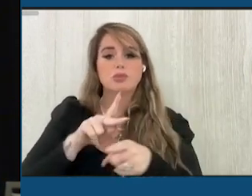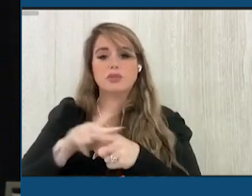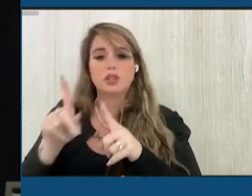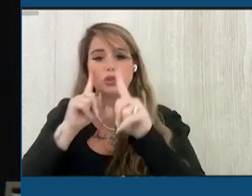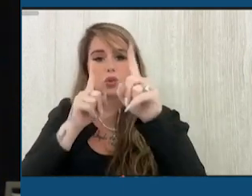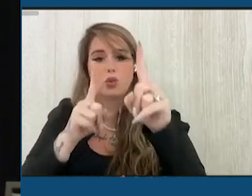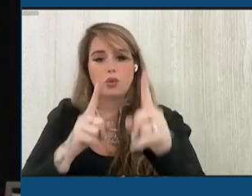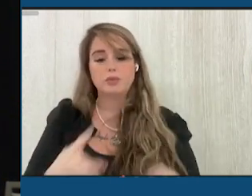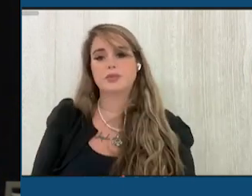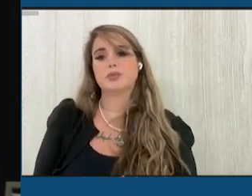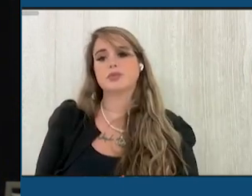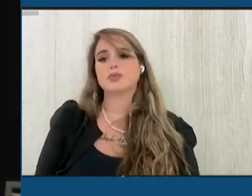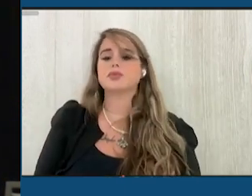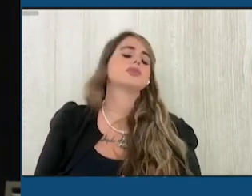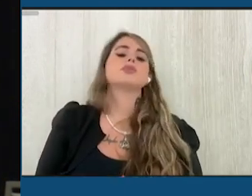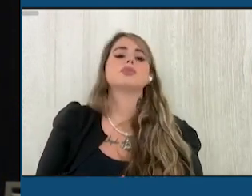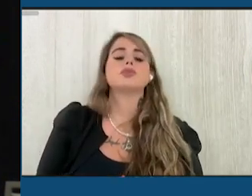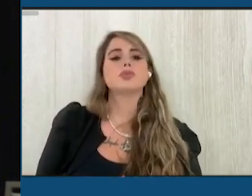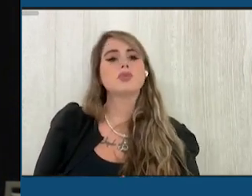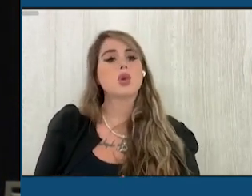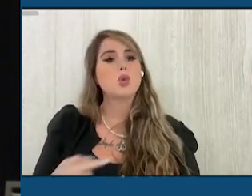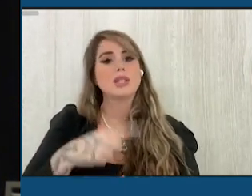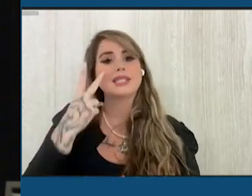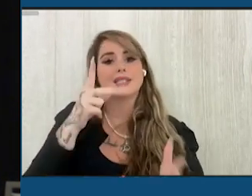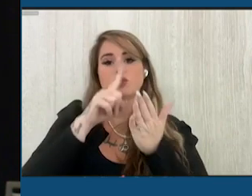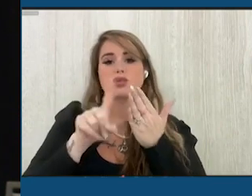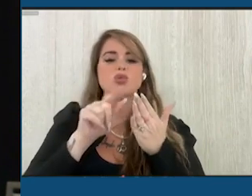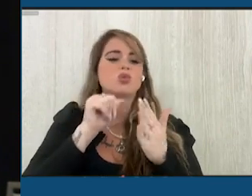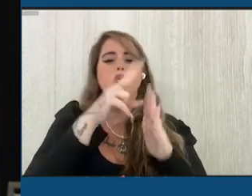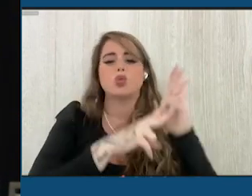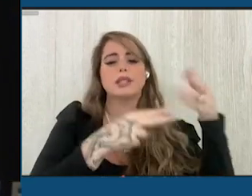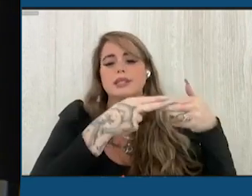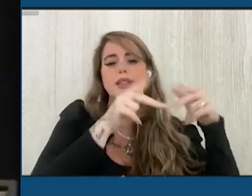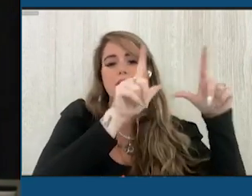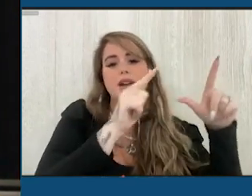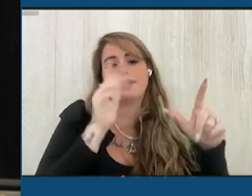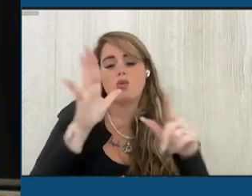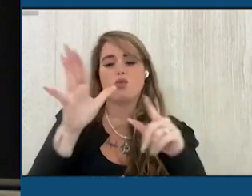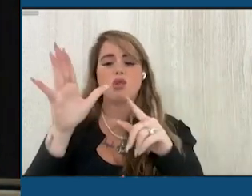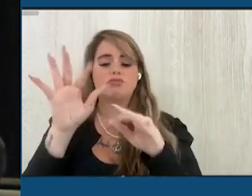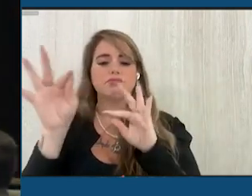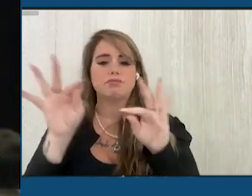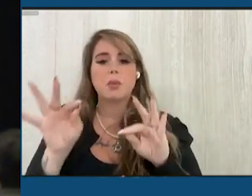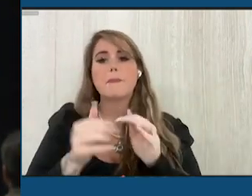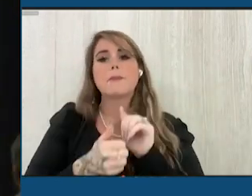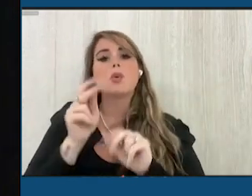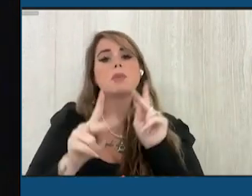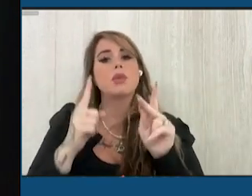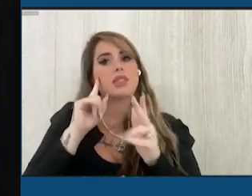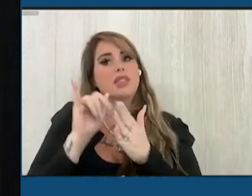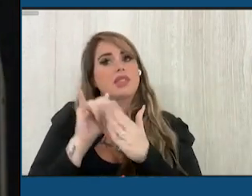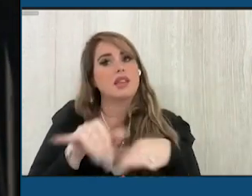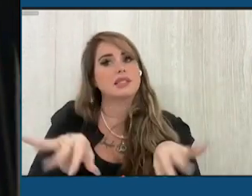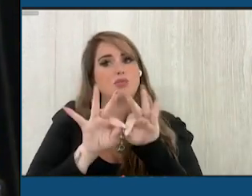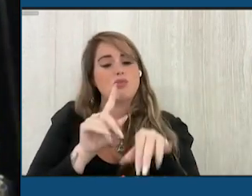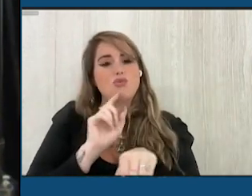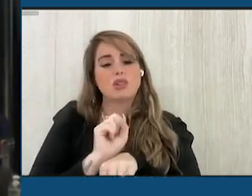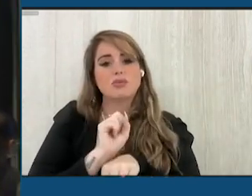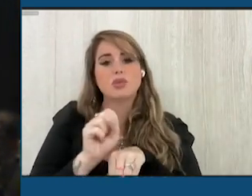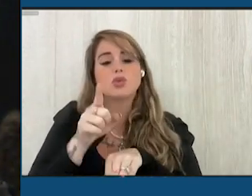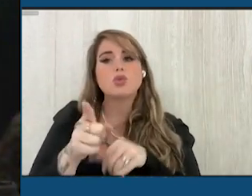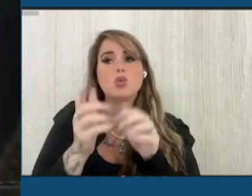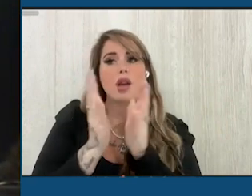What we know from our research, don't read this slide, I'm just going to tell you the details. Most people think it's important. You ask